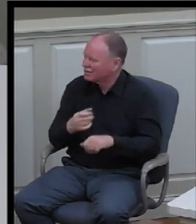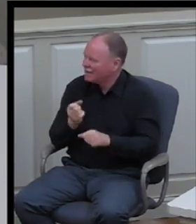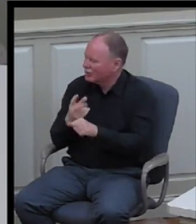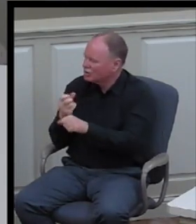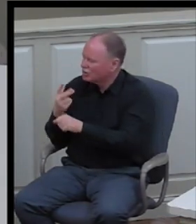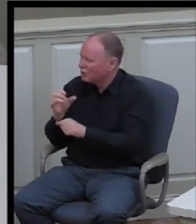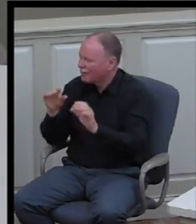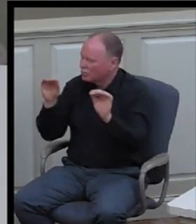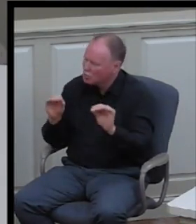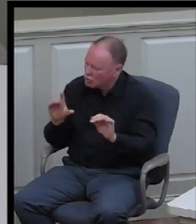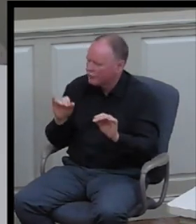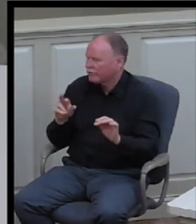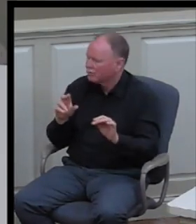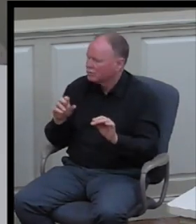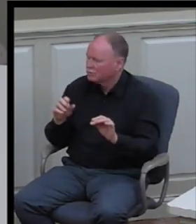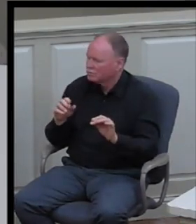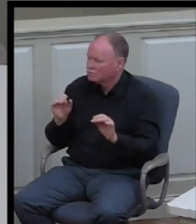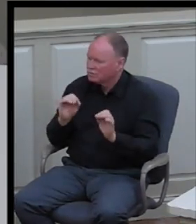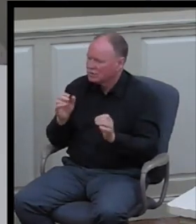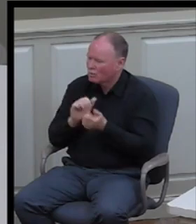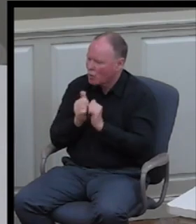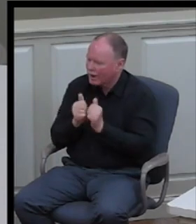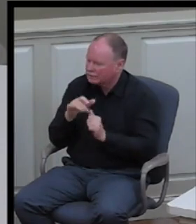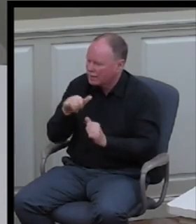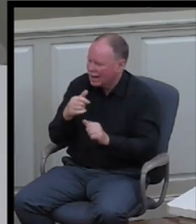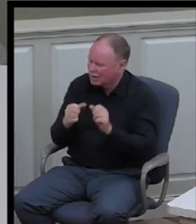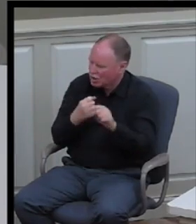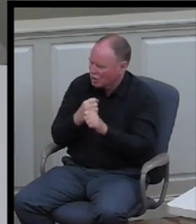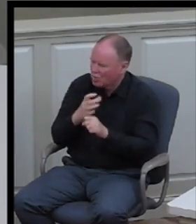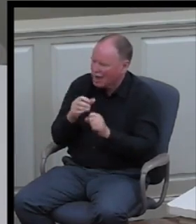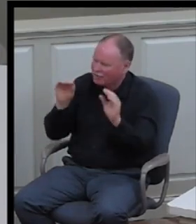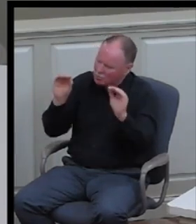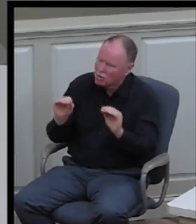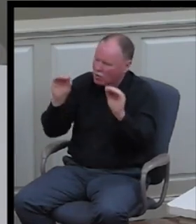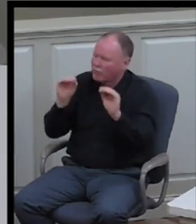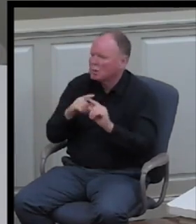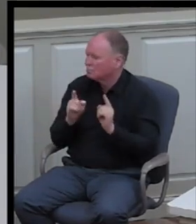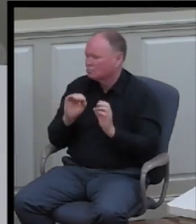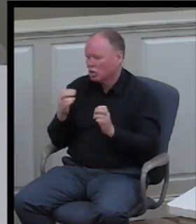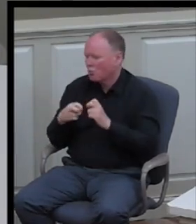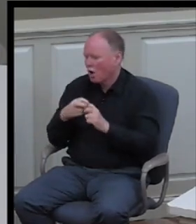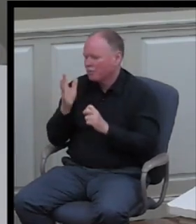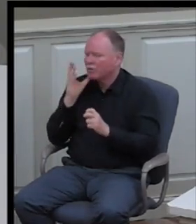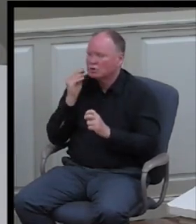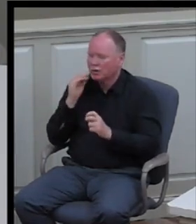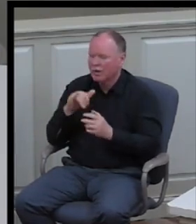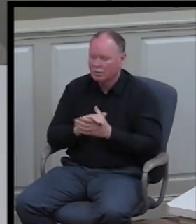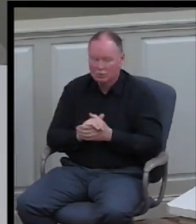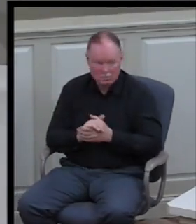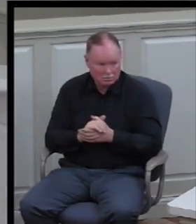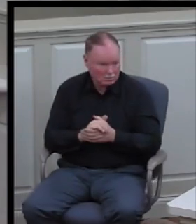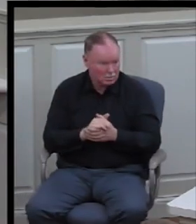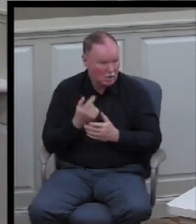move it down a bit when we put up the Bill Pollum race banner, but we've done that for a number of years. Do I hear a motion to